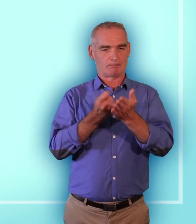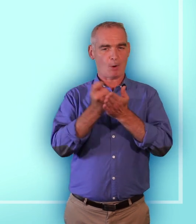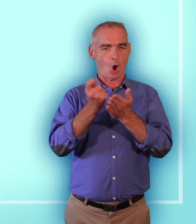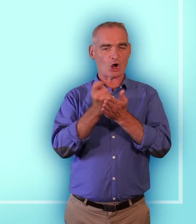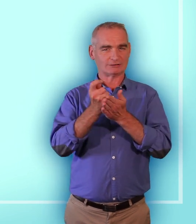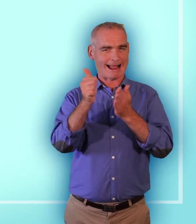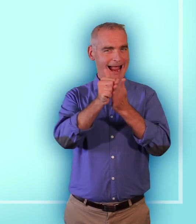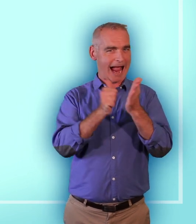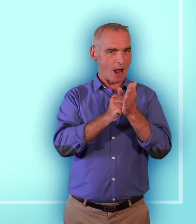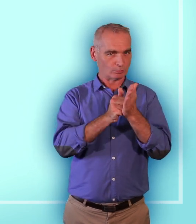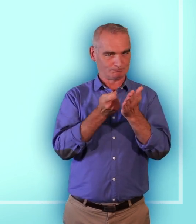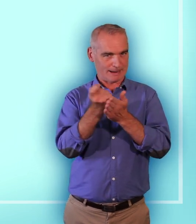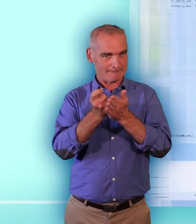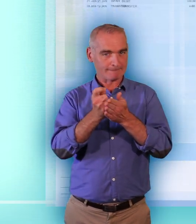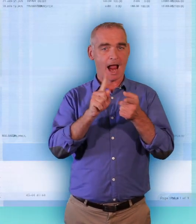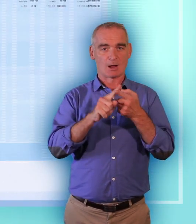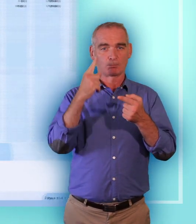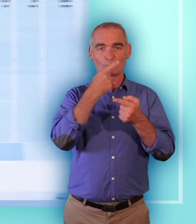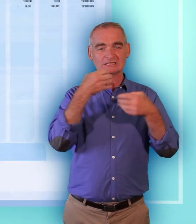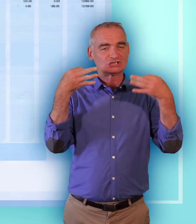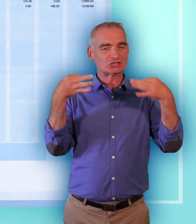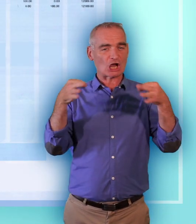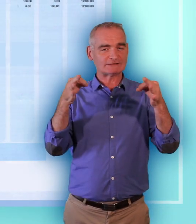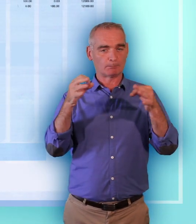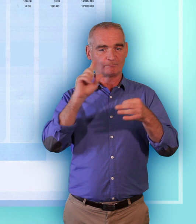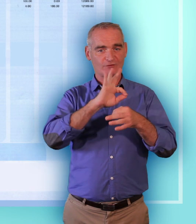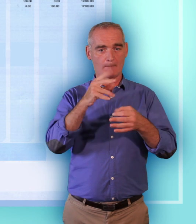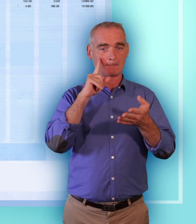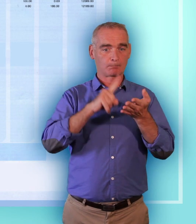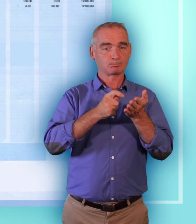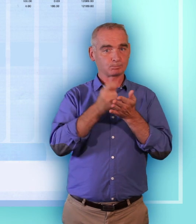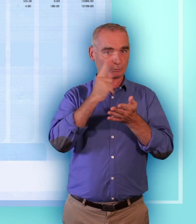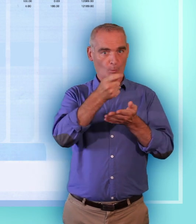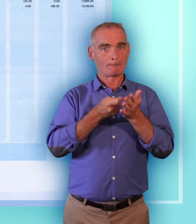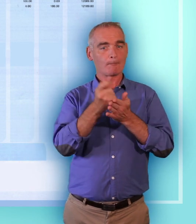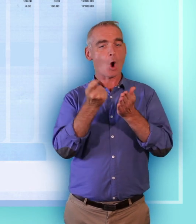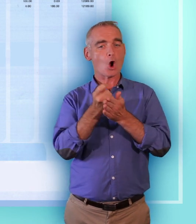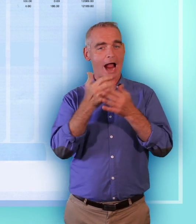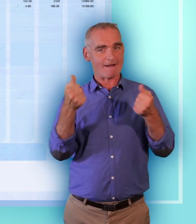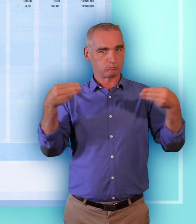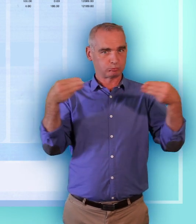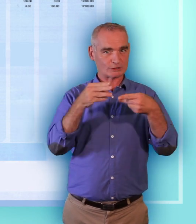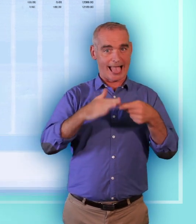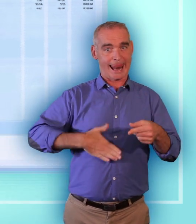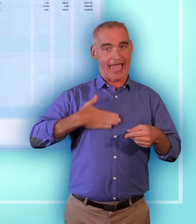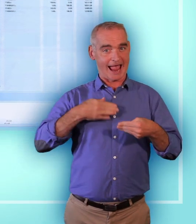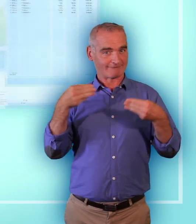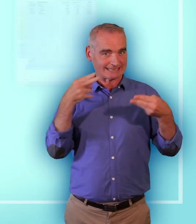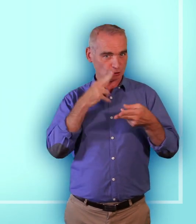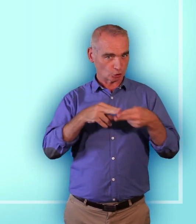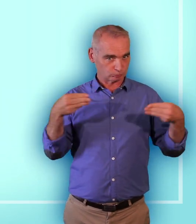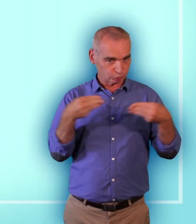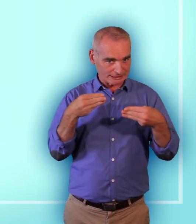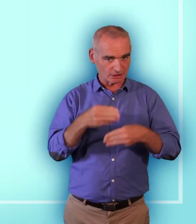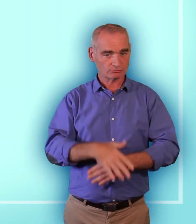We need a recent mortgage account statement and recent certification from the provider confirming payment of mortgage protection and life